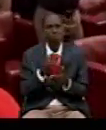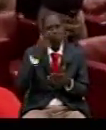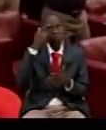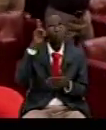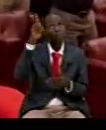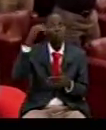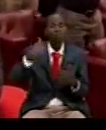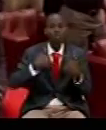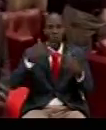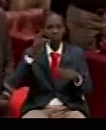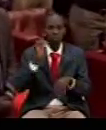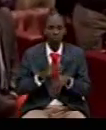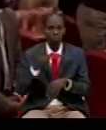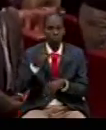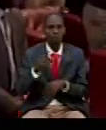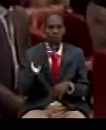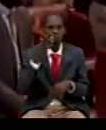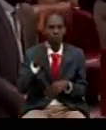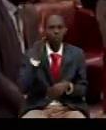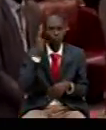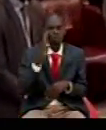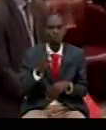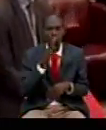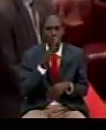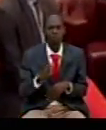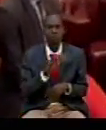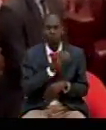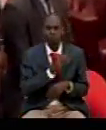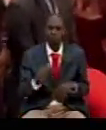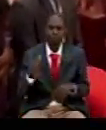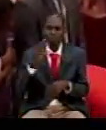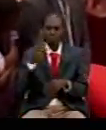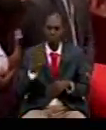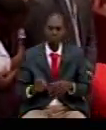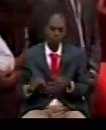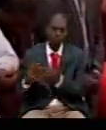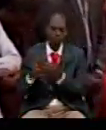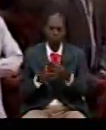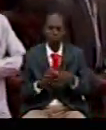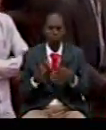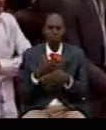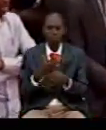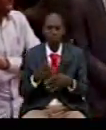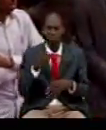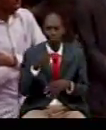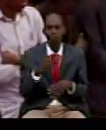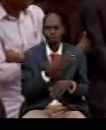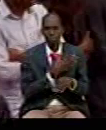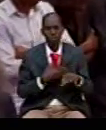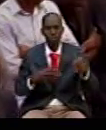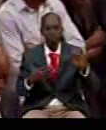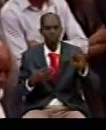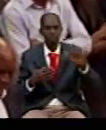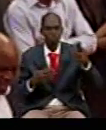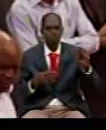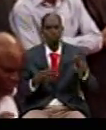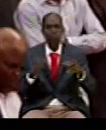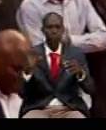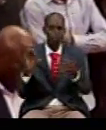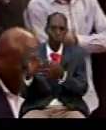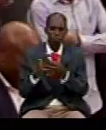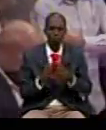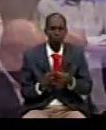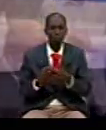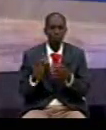he has touched you, there's going to be reconciliation between you and Esau. Reconciliation between you and your husband.